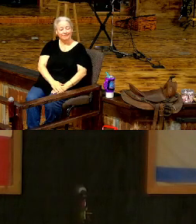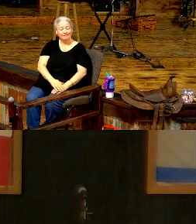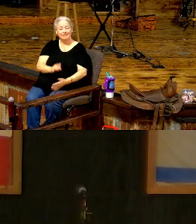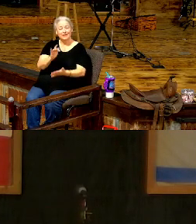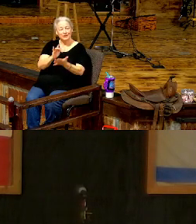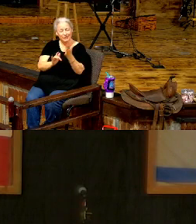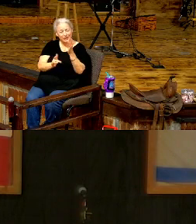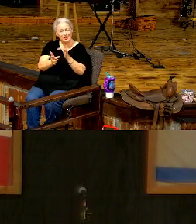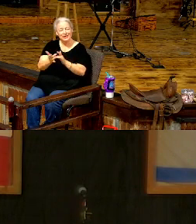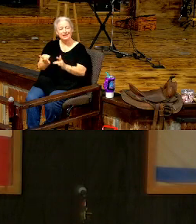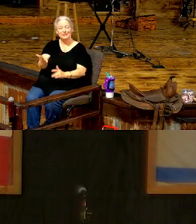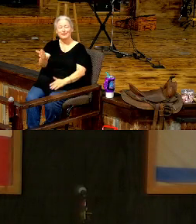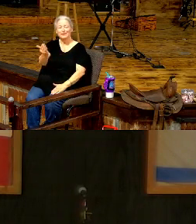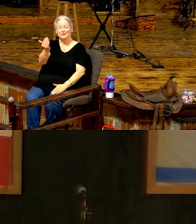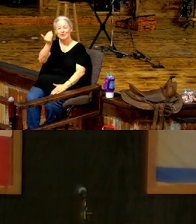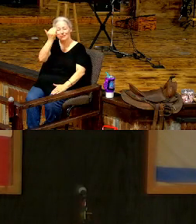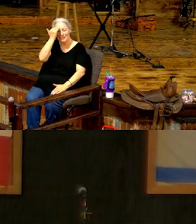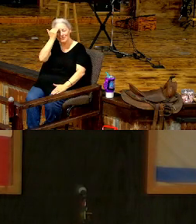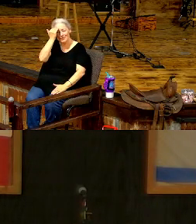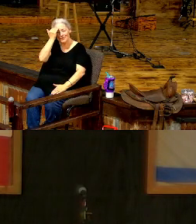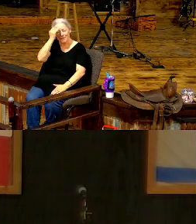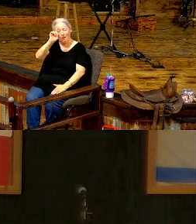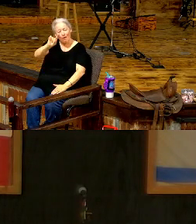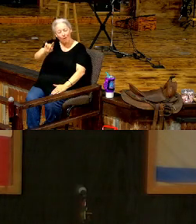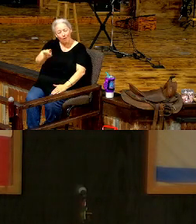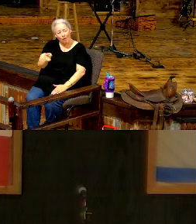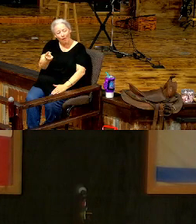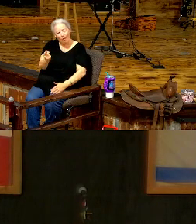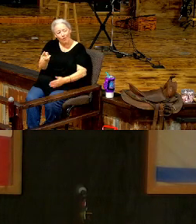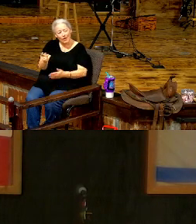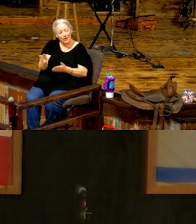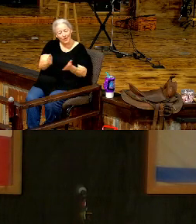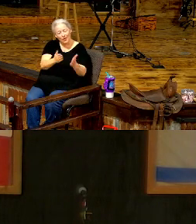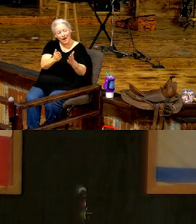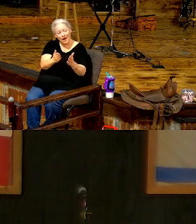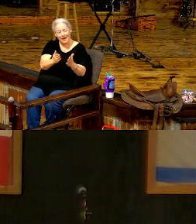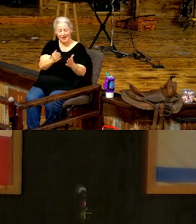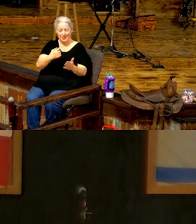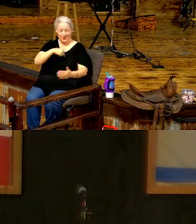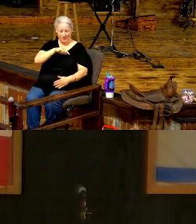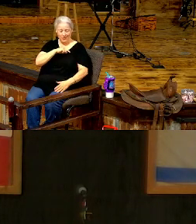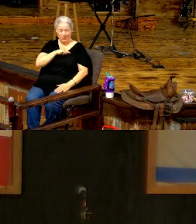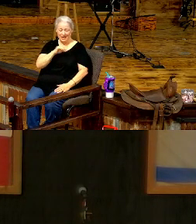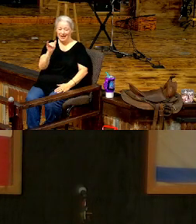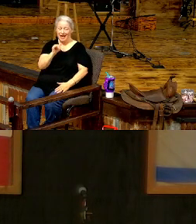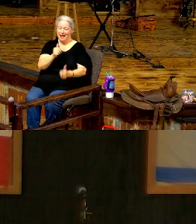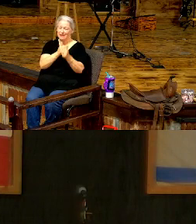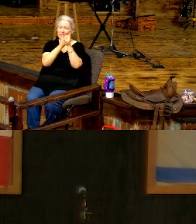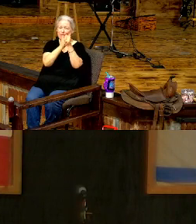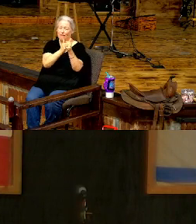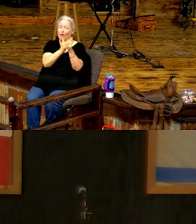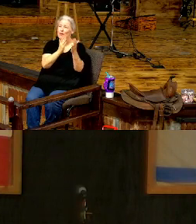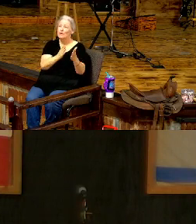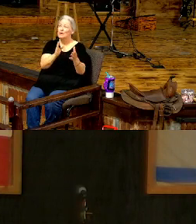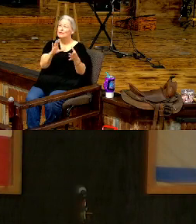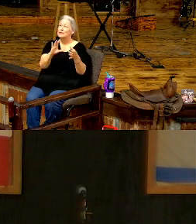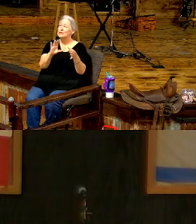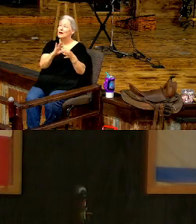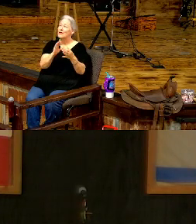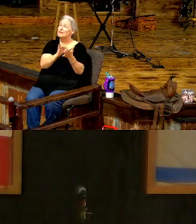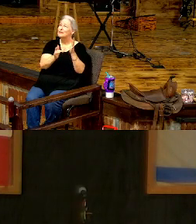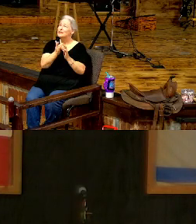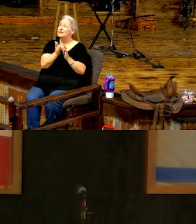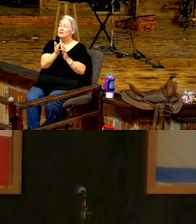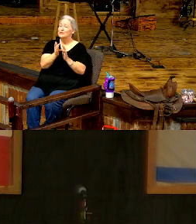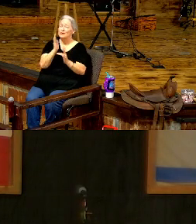Jesus knew that the only way that we as followers of him were ever gonna